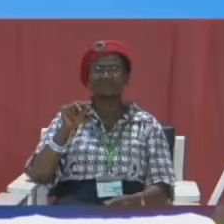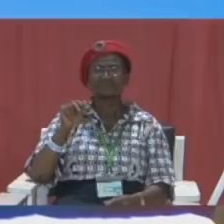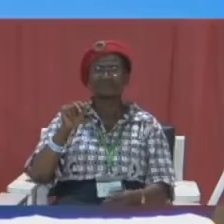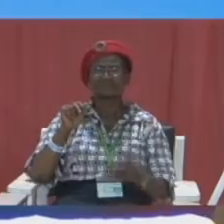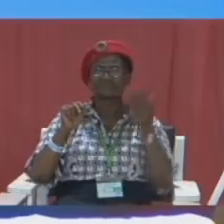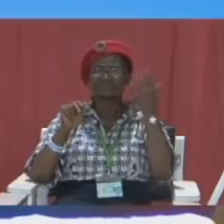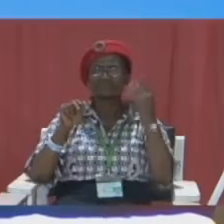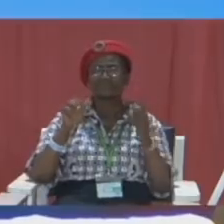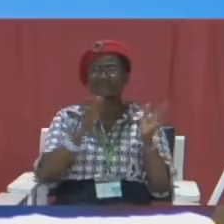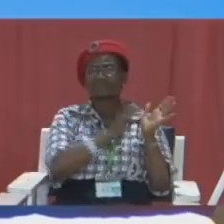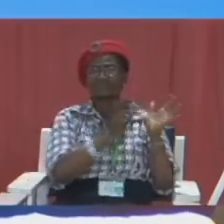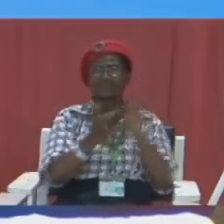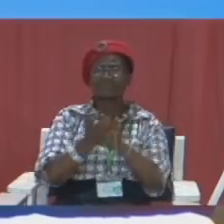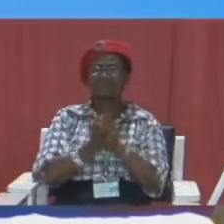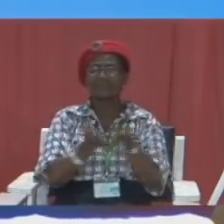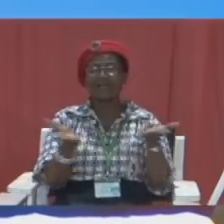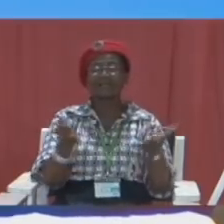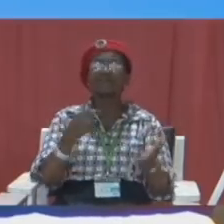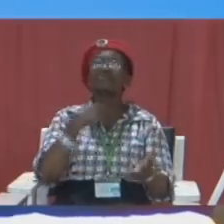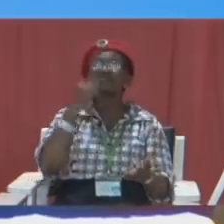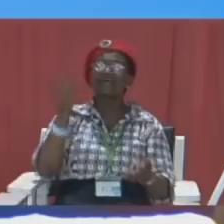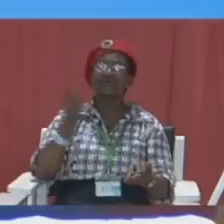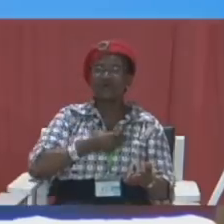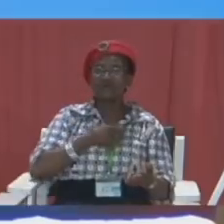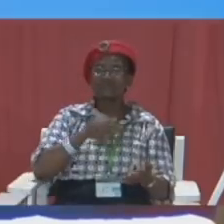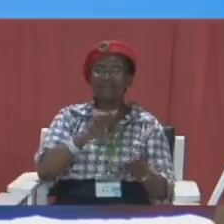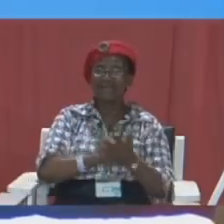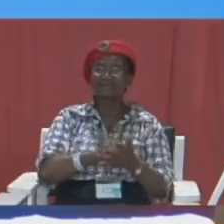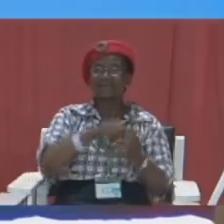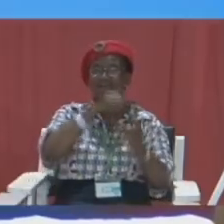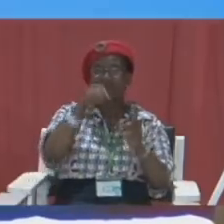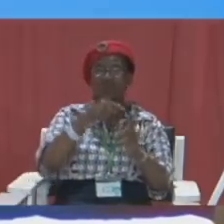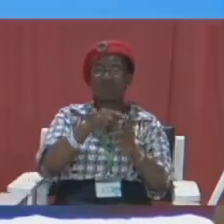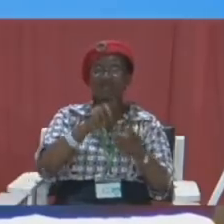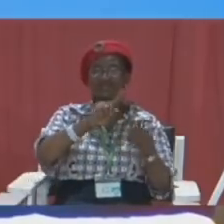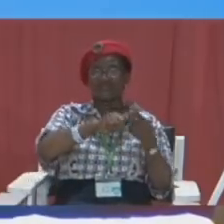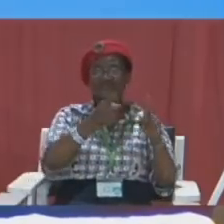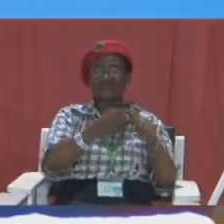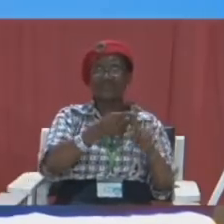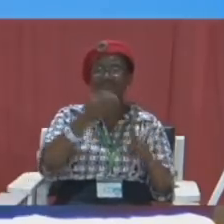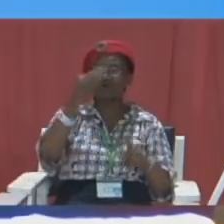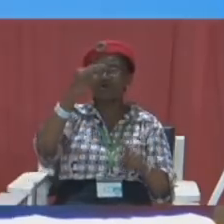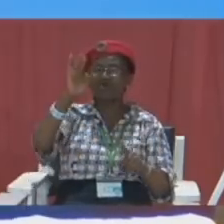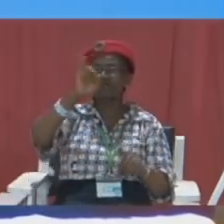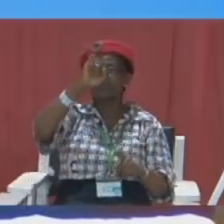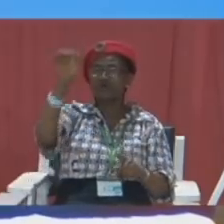the Bible tells us that when the friends of Job came to see him,